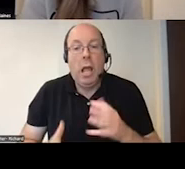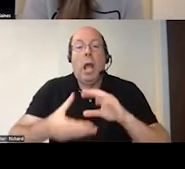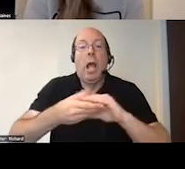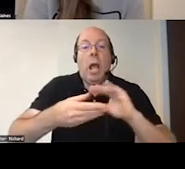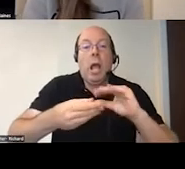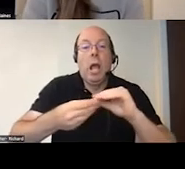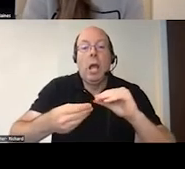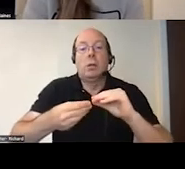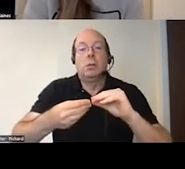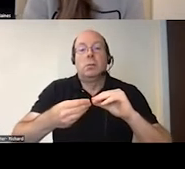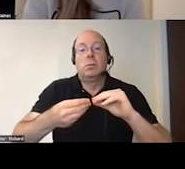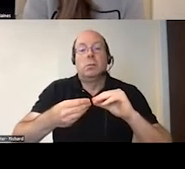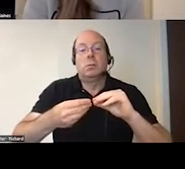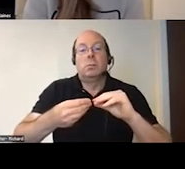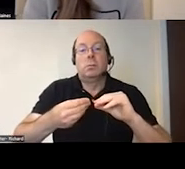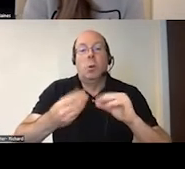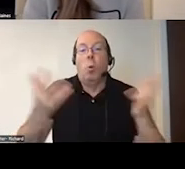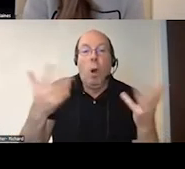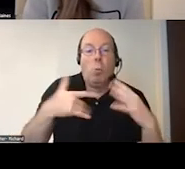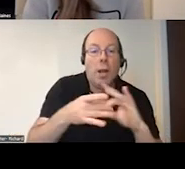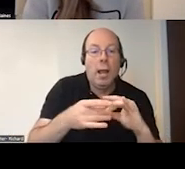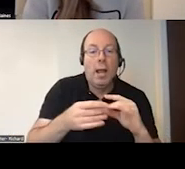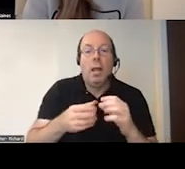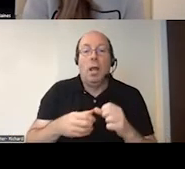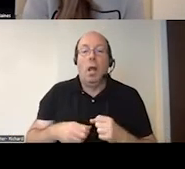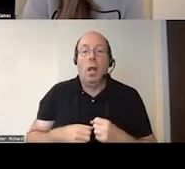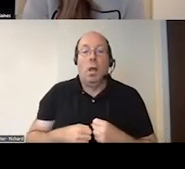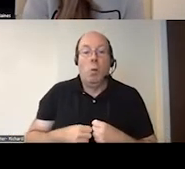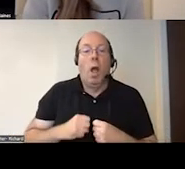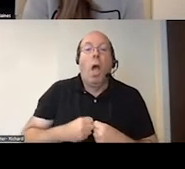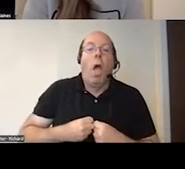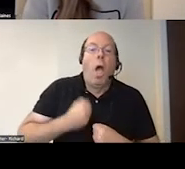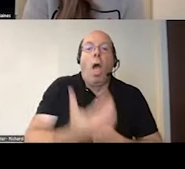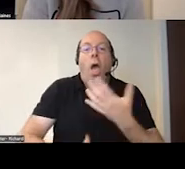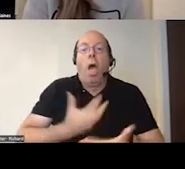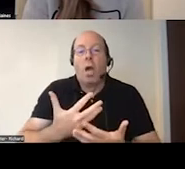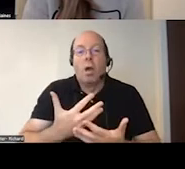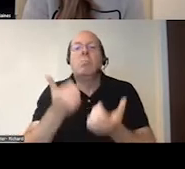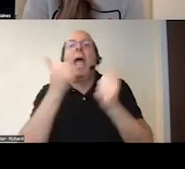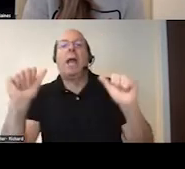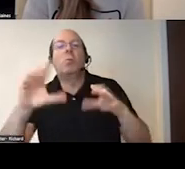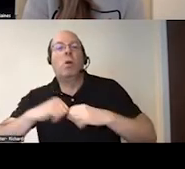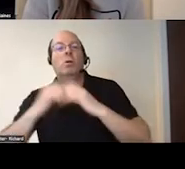from anyone when you're in a position where, you know, you want to put yourself as a public face of a business, but